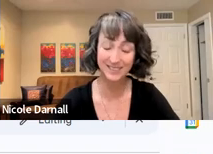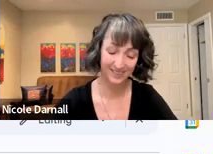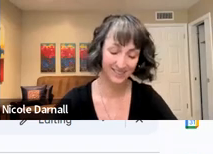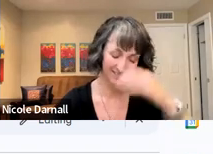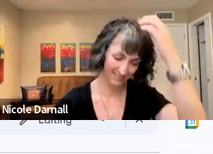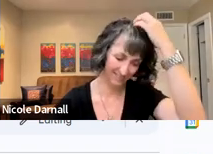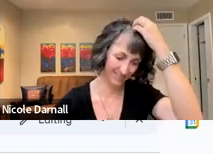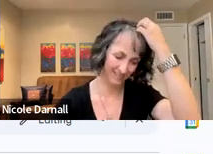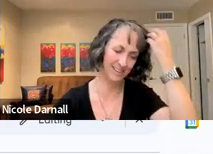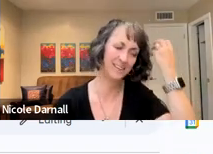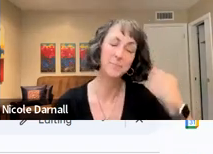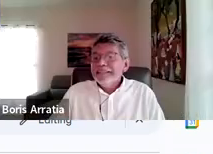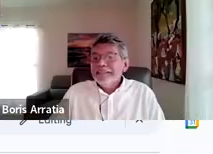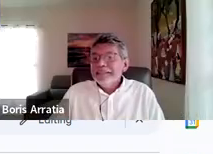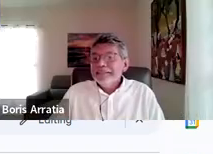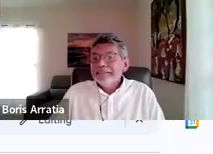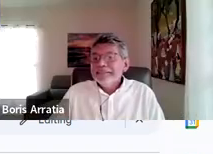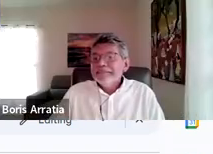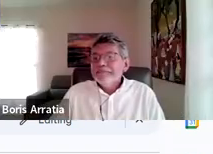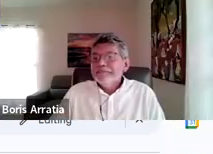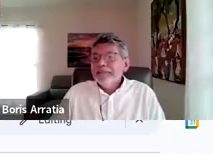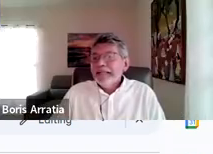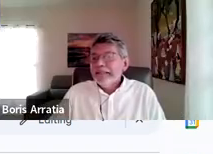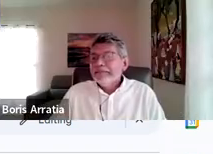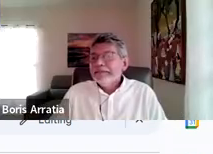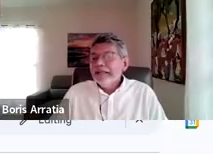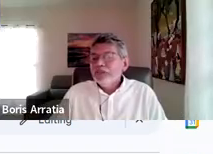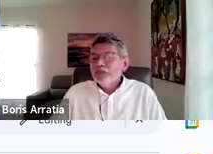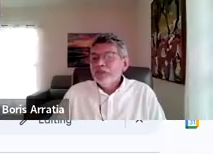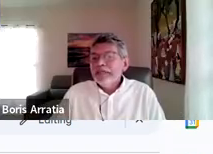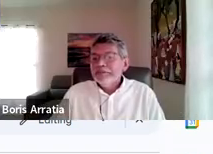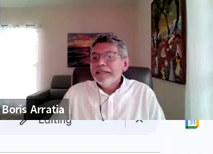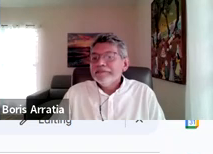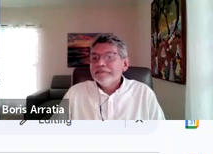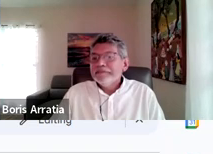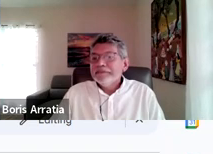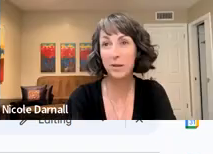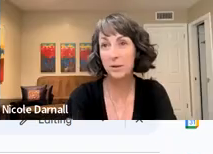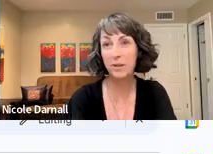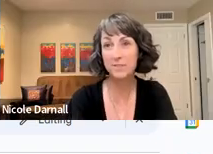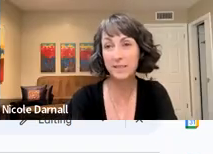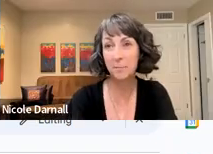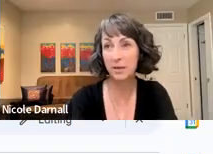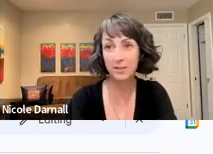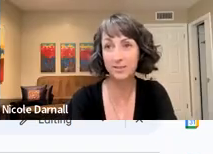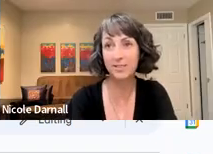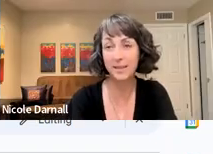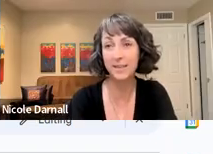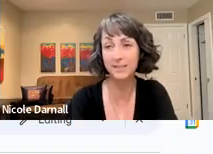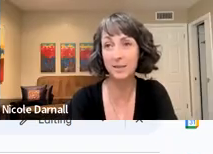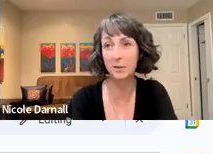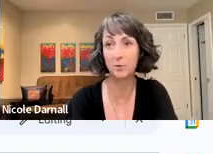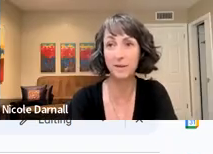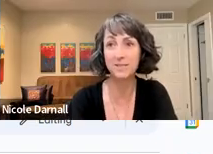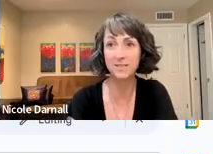It may already be in the past, but yeah, I think that, but yeah. I'm not certain on that. Yeah. Yeah, we've done empirical